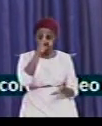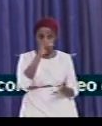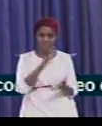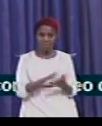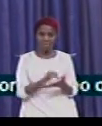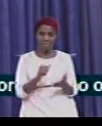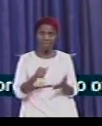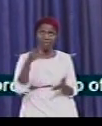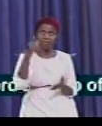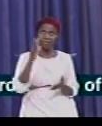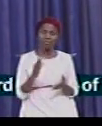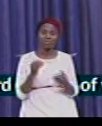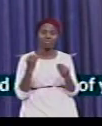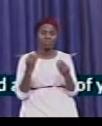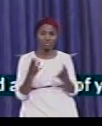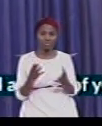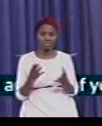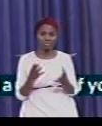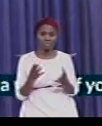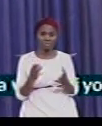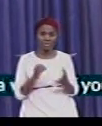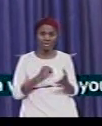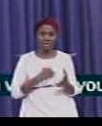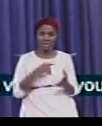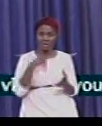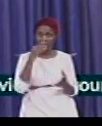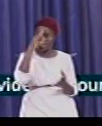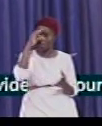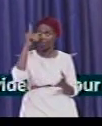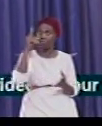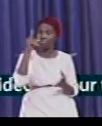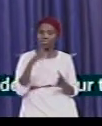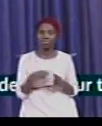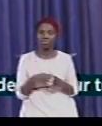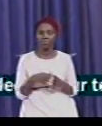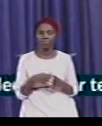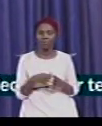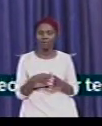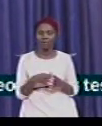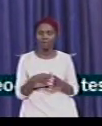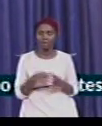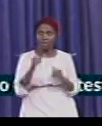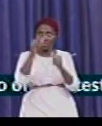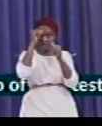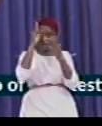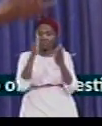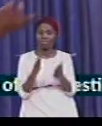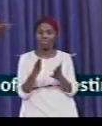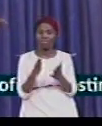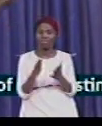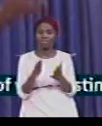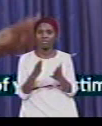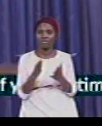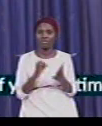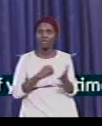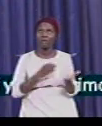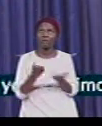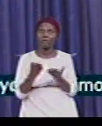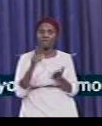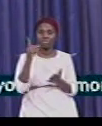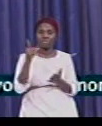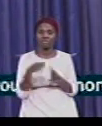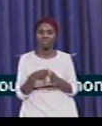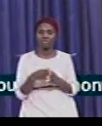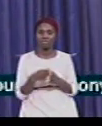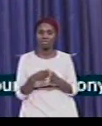God so much. I told him, Father, I've loved you all this while. I've served you all this while. Why are you making all